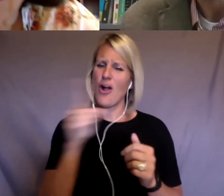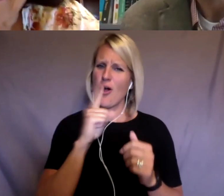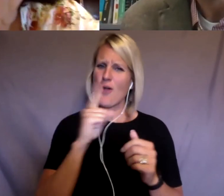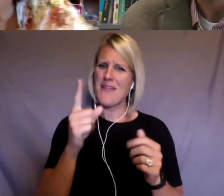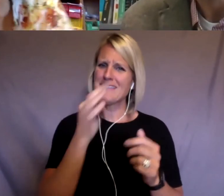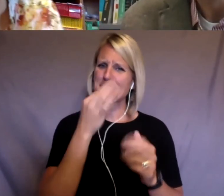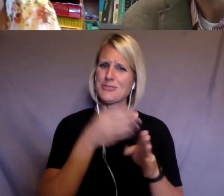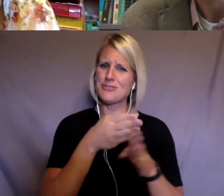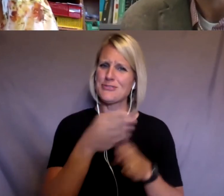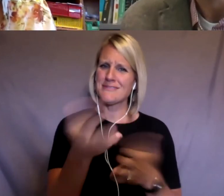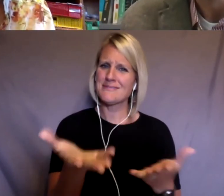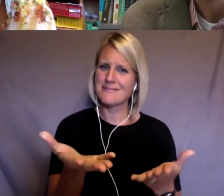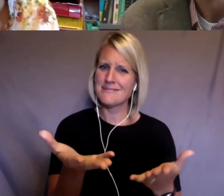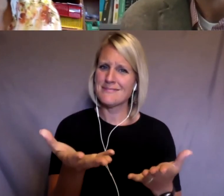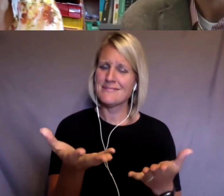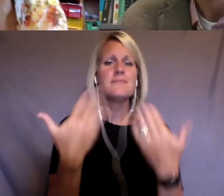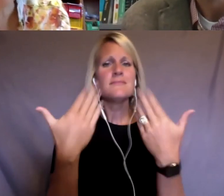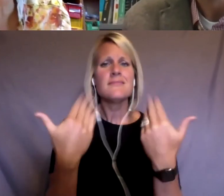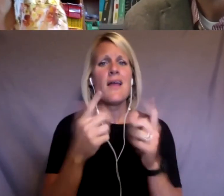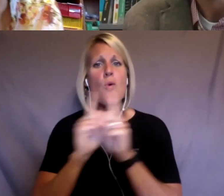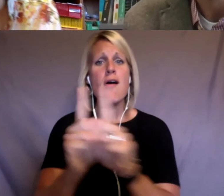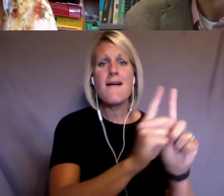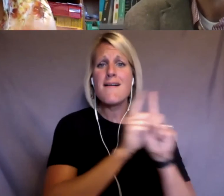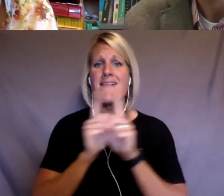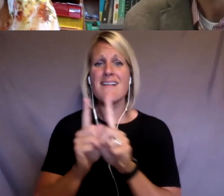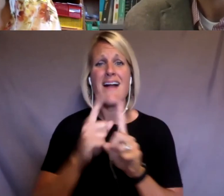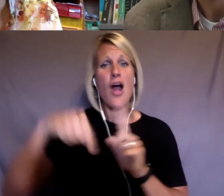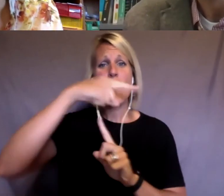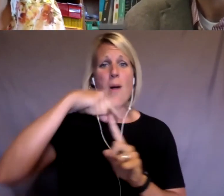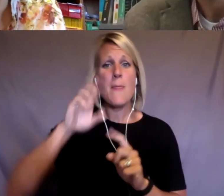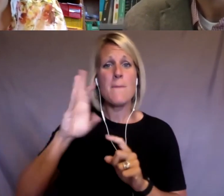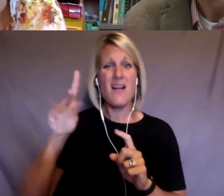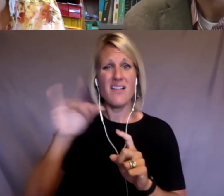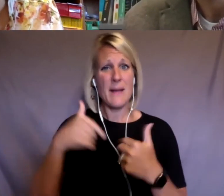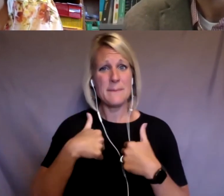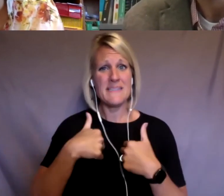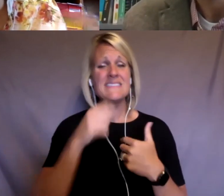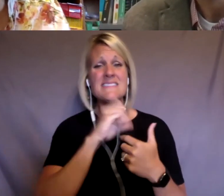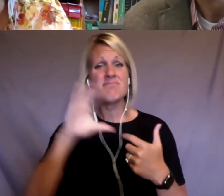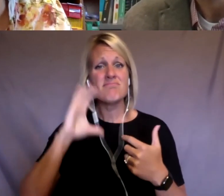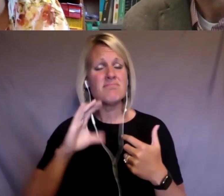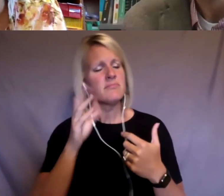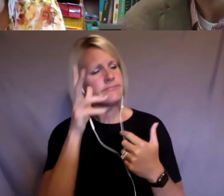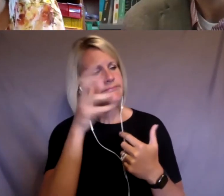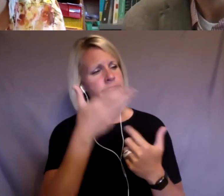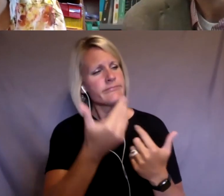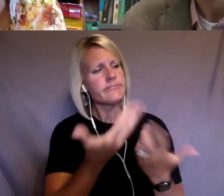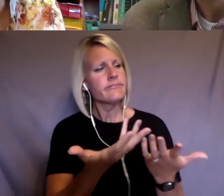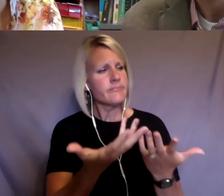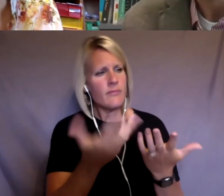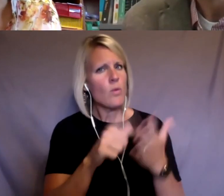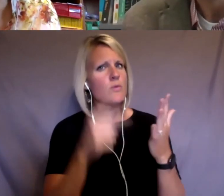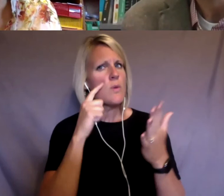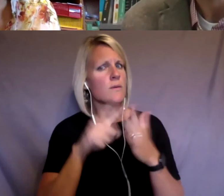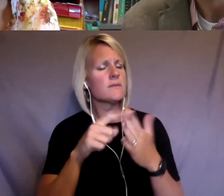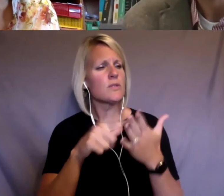a walk around the block, as I did. It's very simple, listening to their concerns and what they want to see,